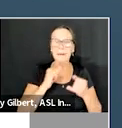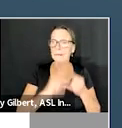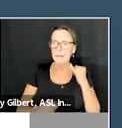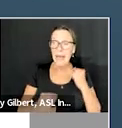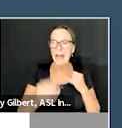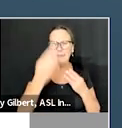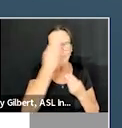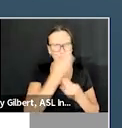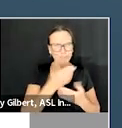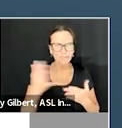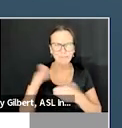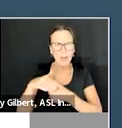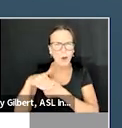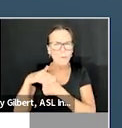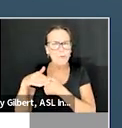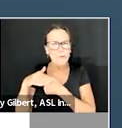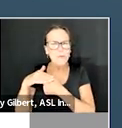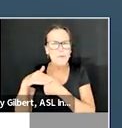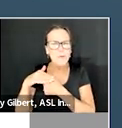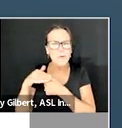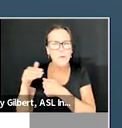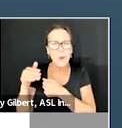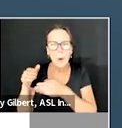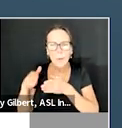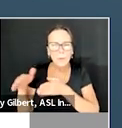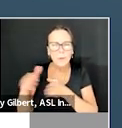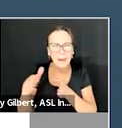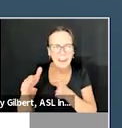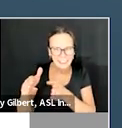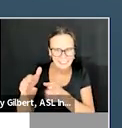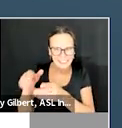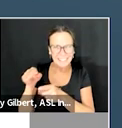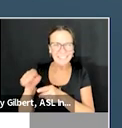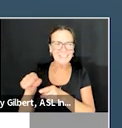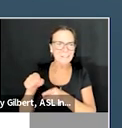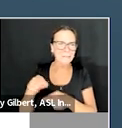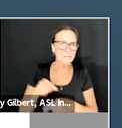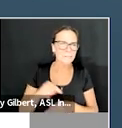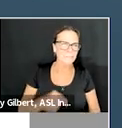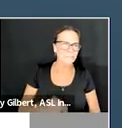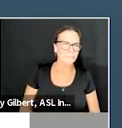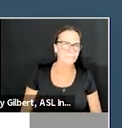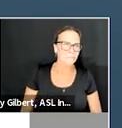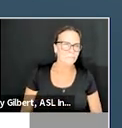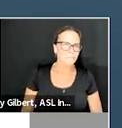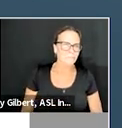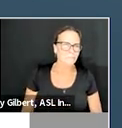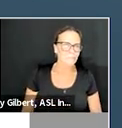local trails, because there's also a resource to share. So if